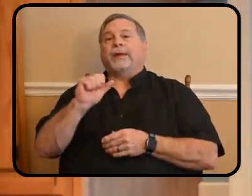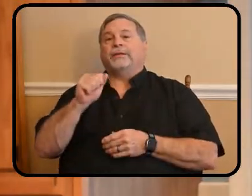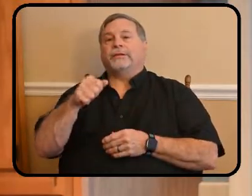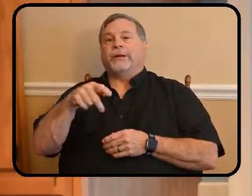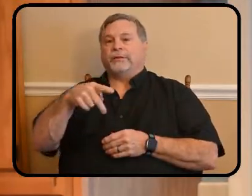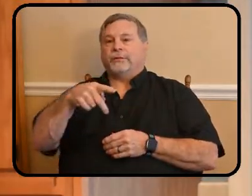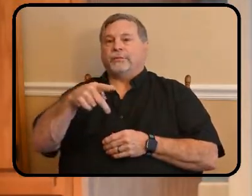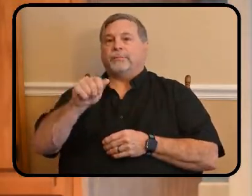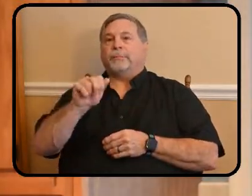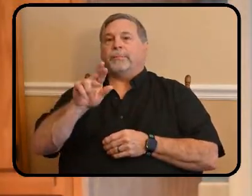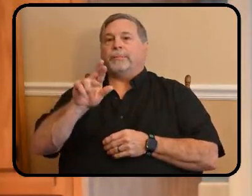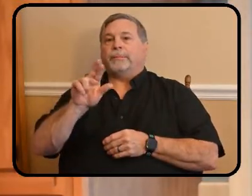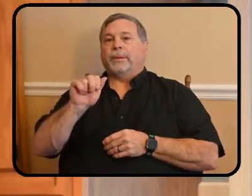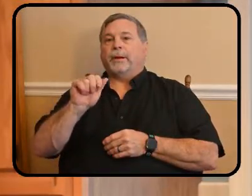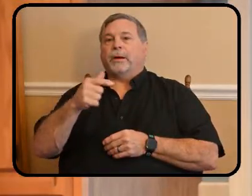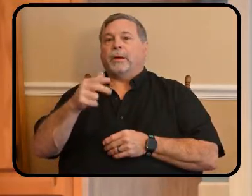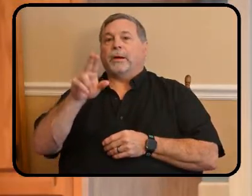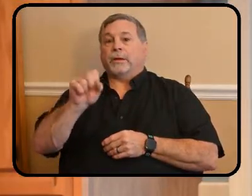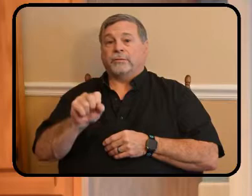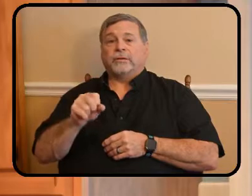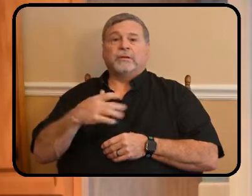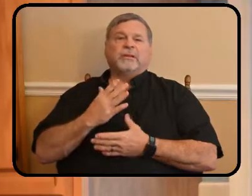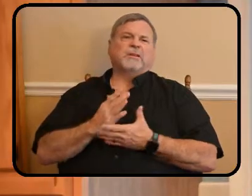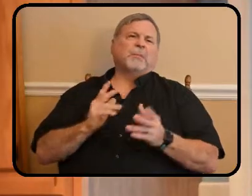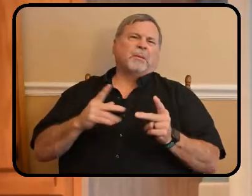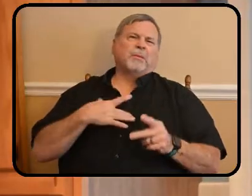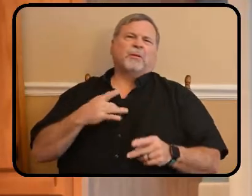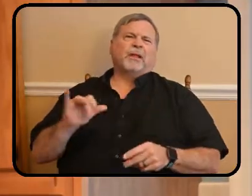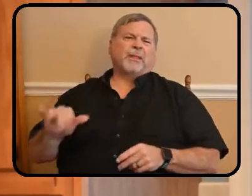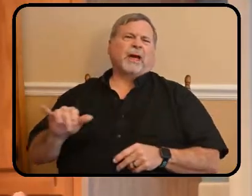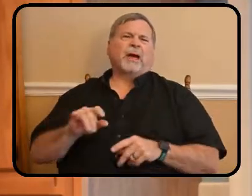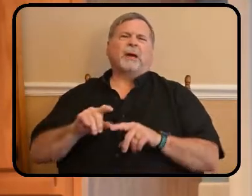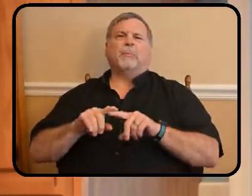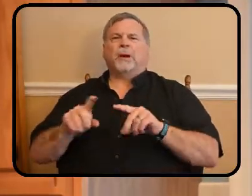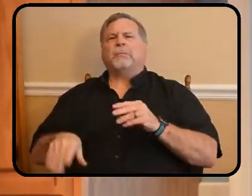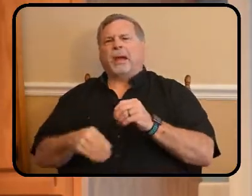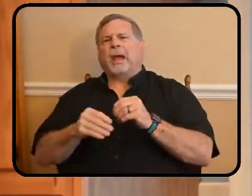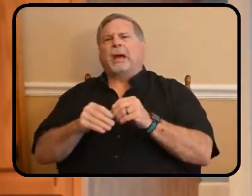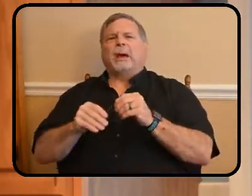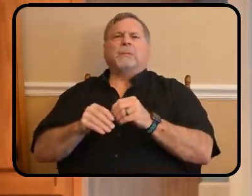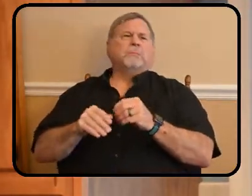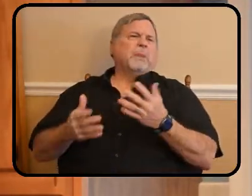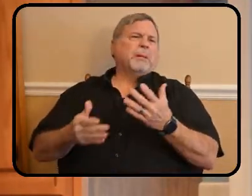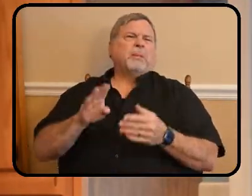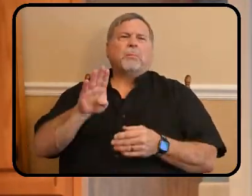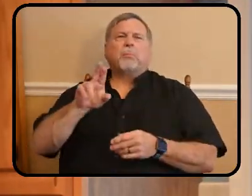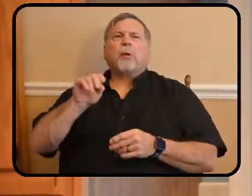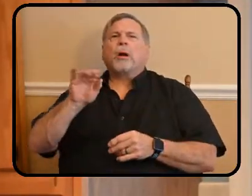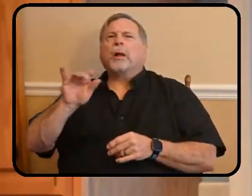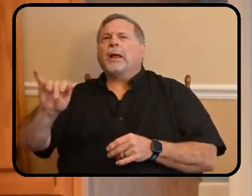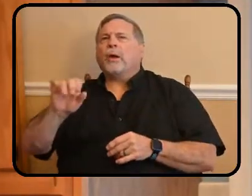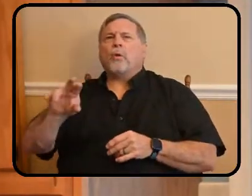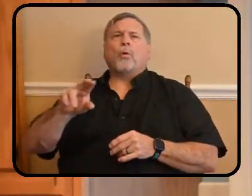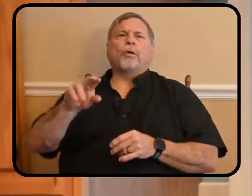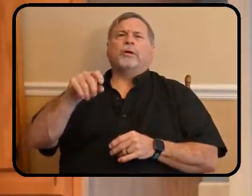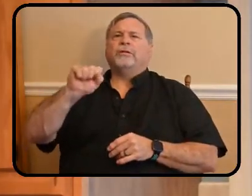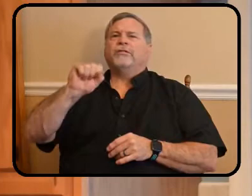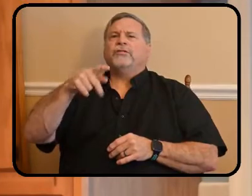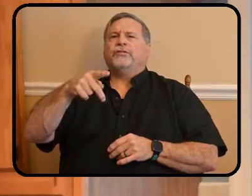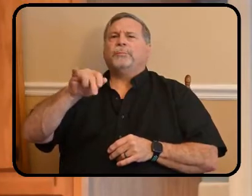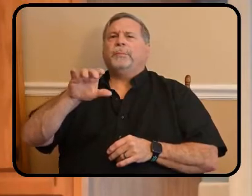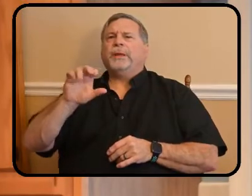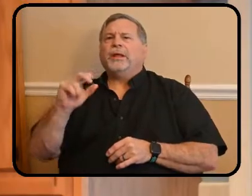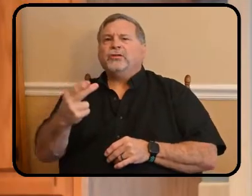people don't like asparagus. You could use broccoli. We're going to put some spinach in as well. So it's a very, very vegetable forward type